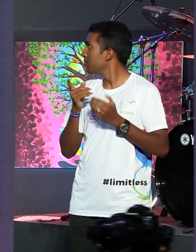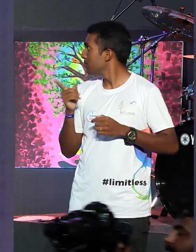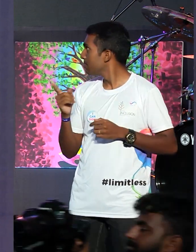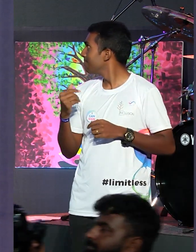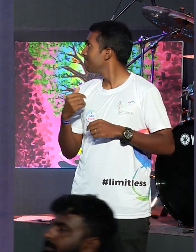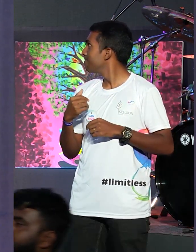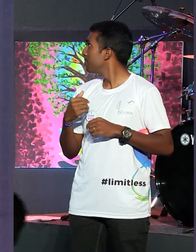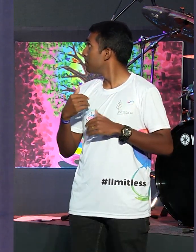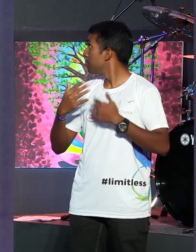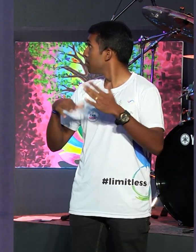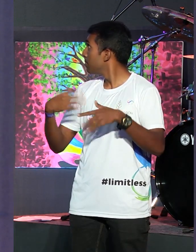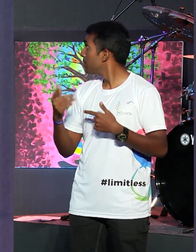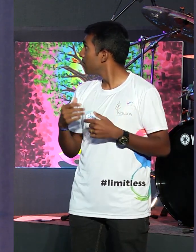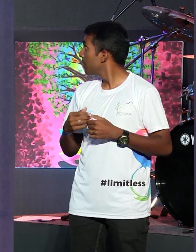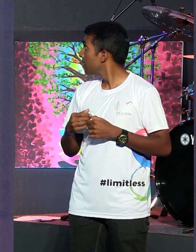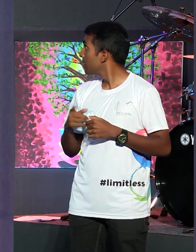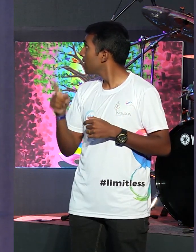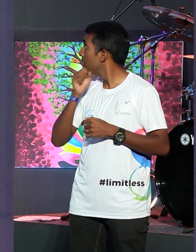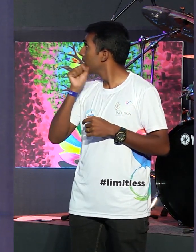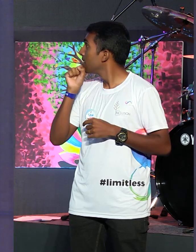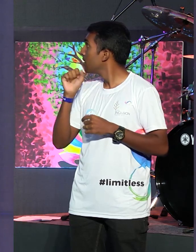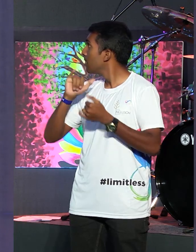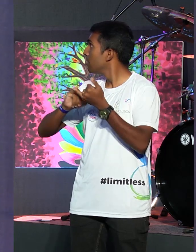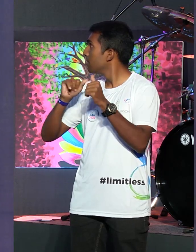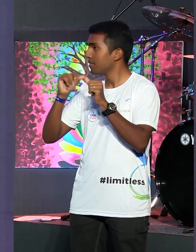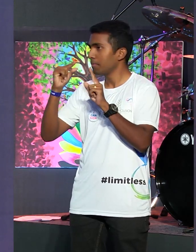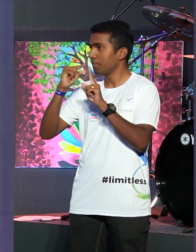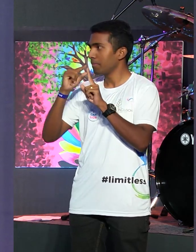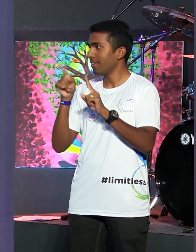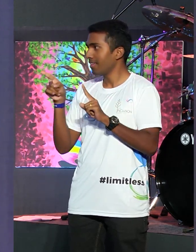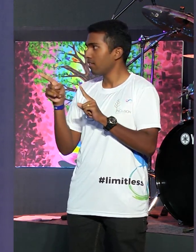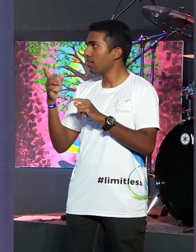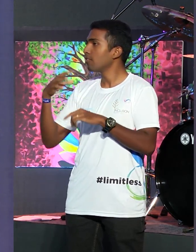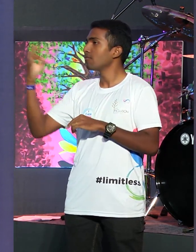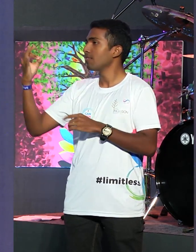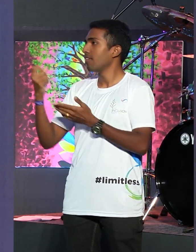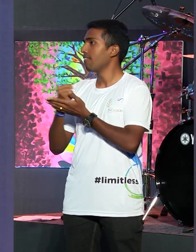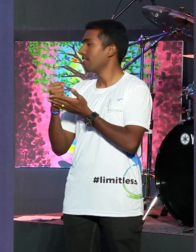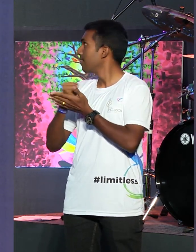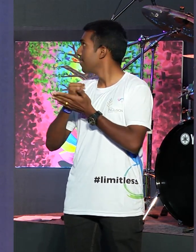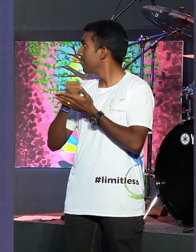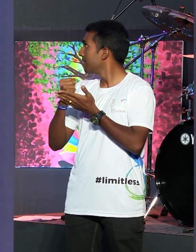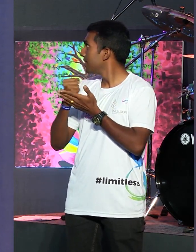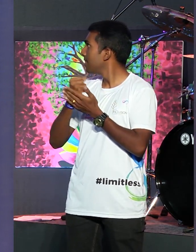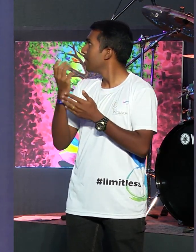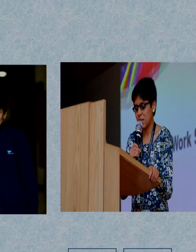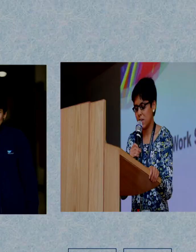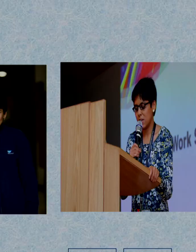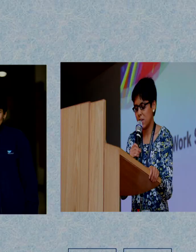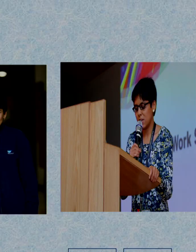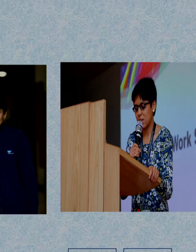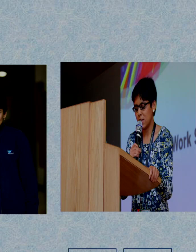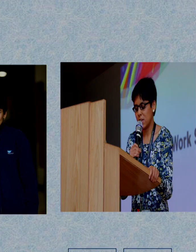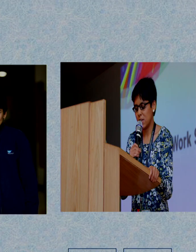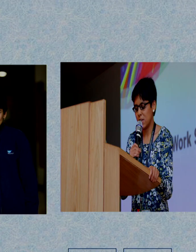slide. And then this was at Enable India and SAP Labs when I got selected for the SAP job. And that was